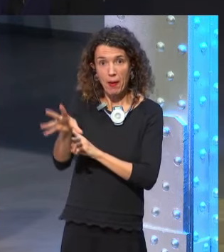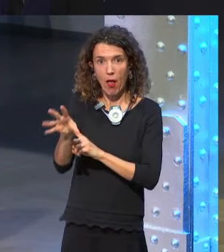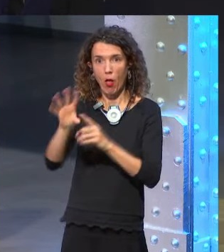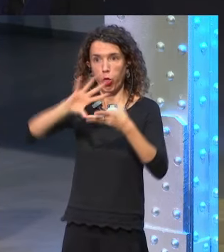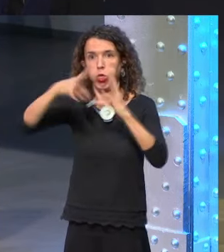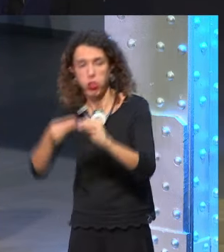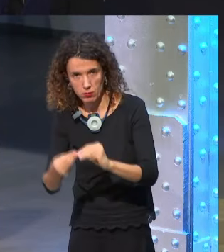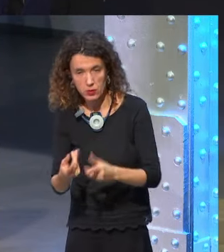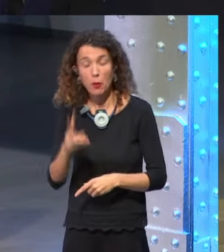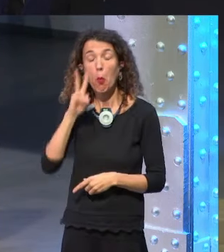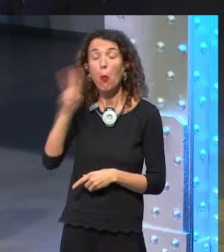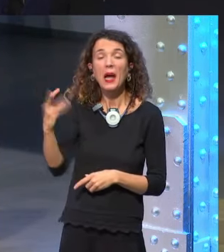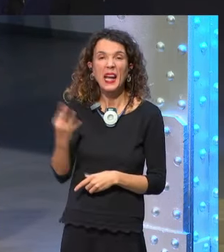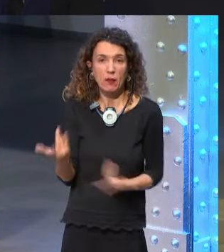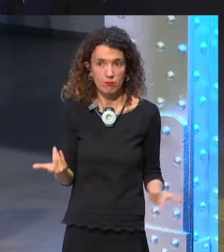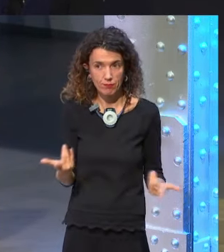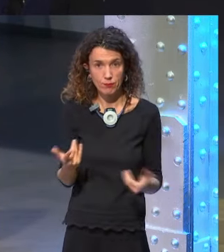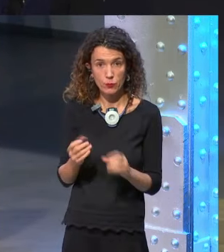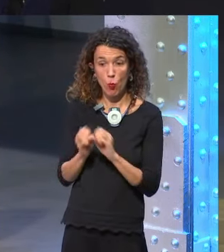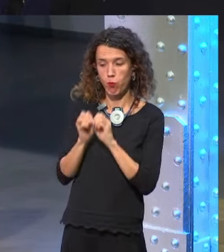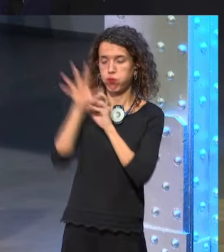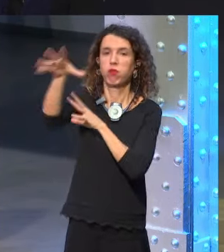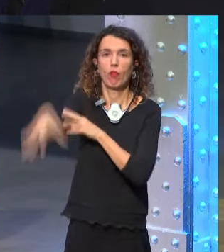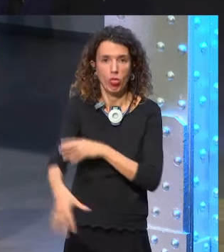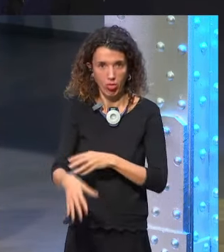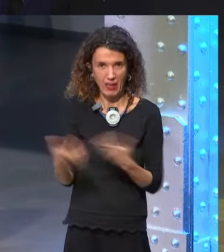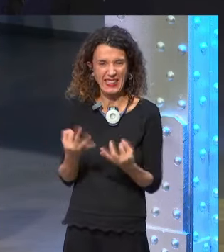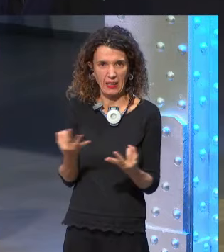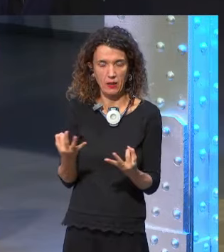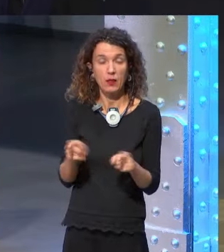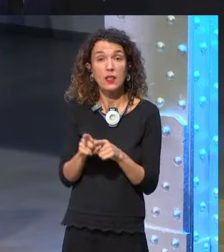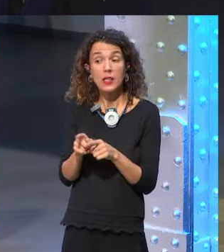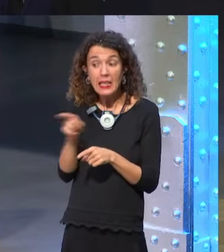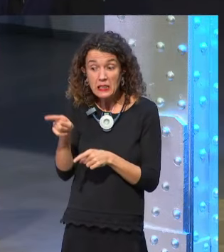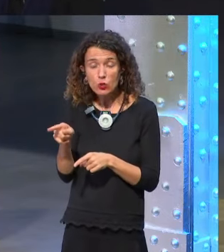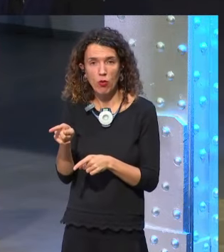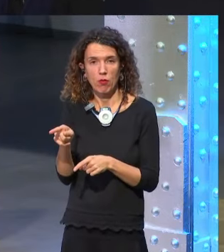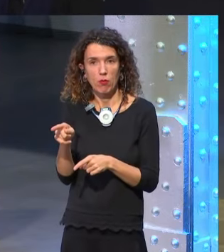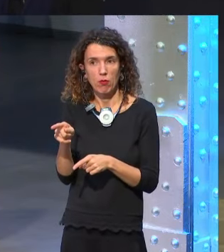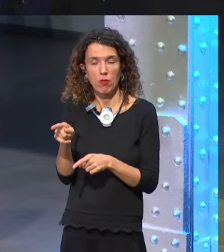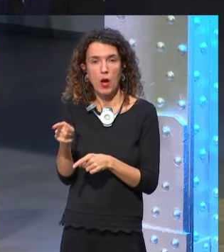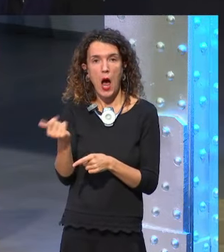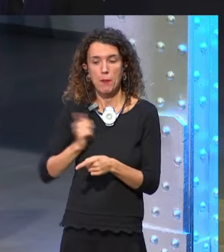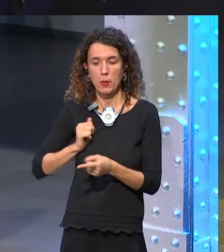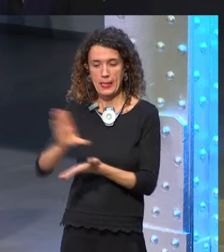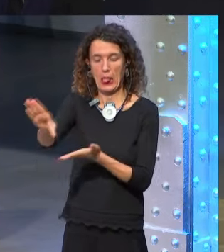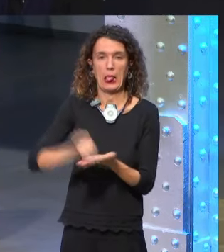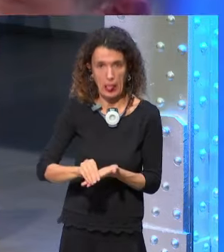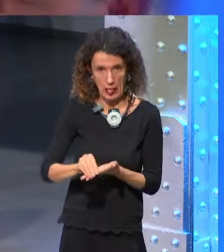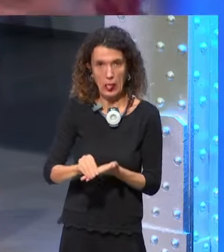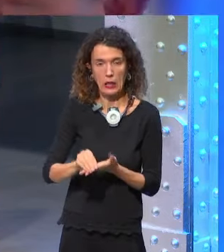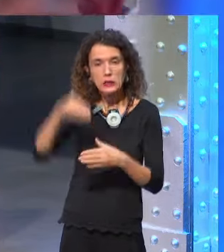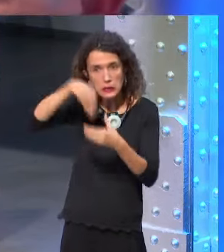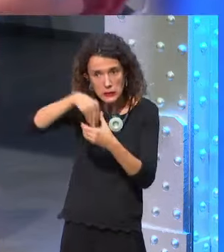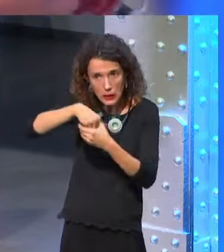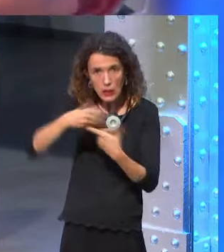you, for example, shoot clay. And then you take this input back from a sensor, and you start to react on it.